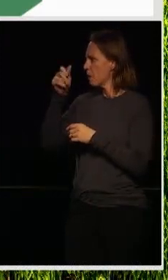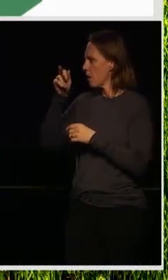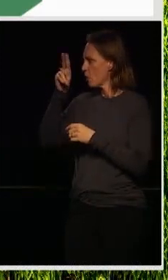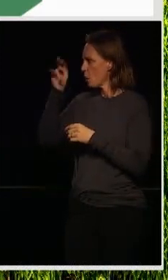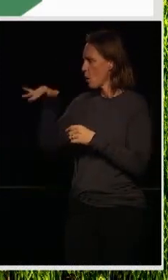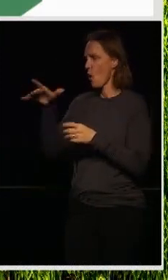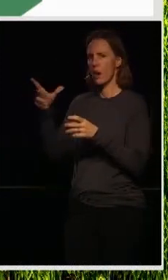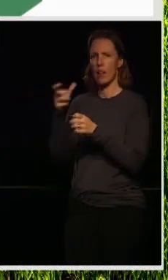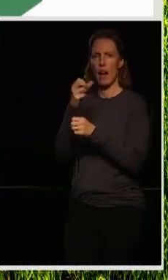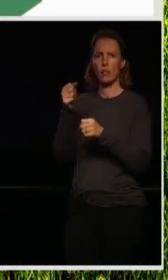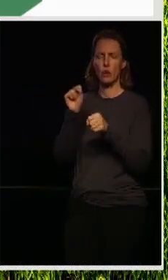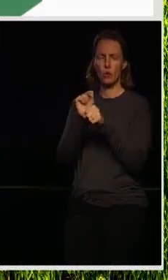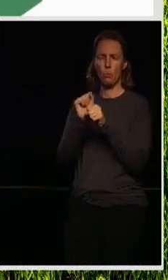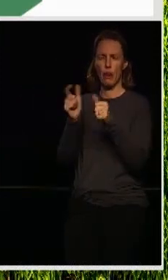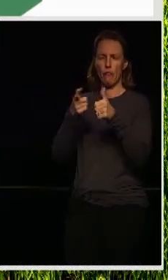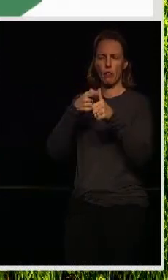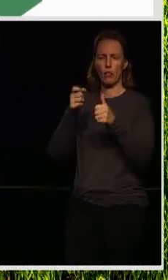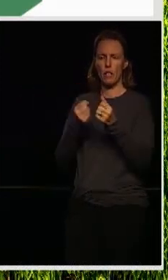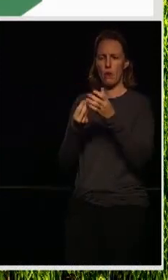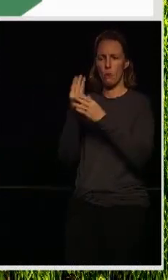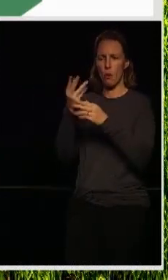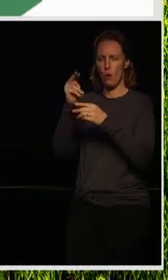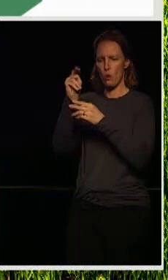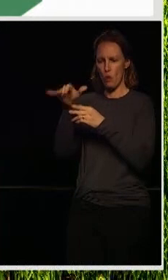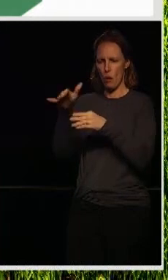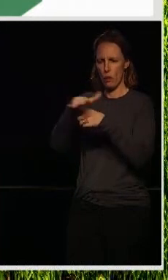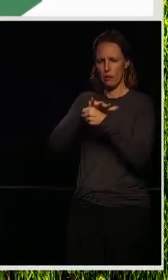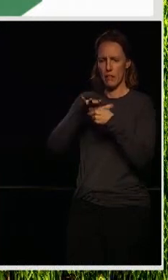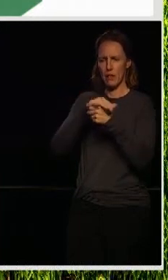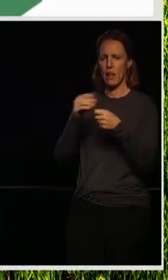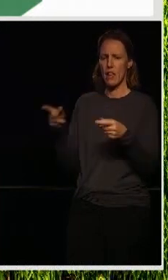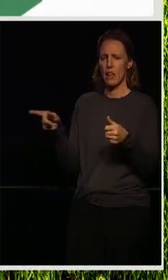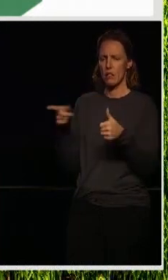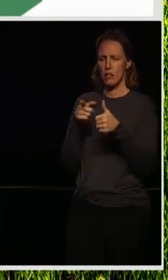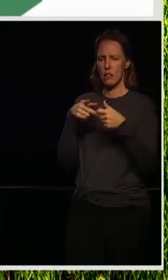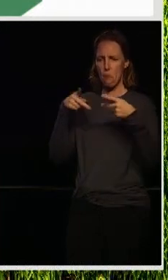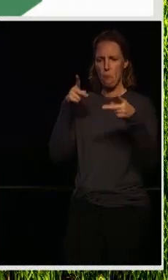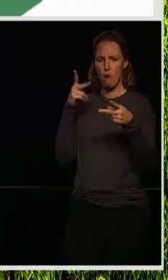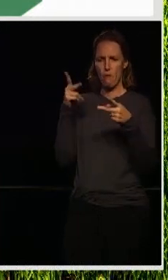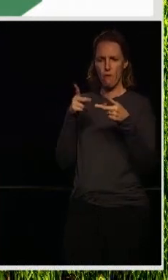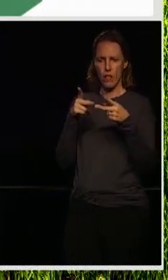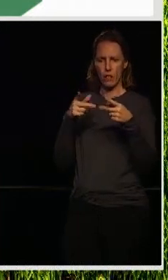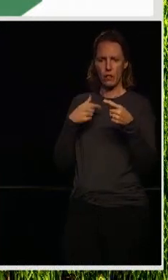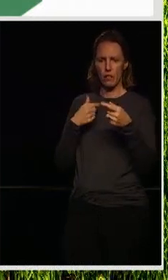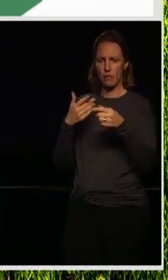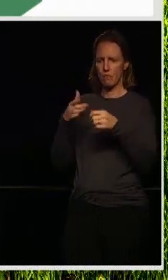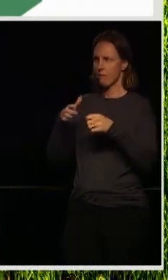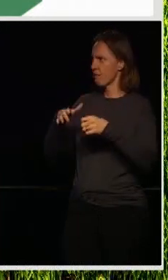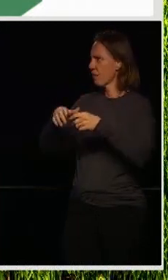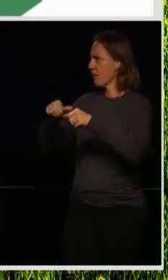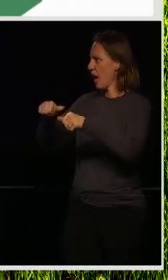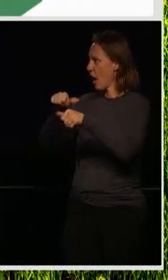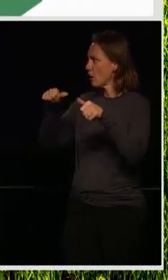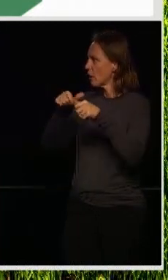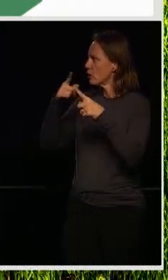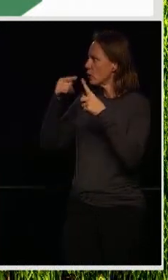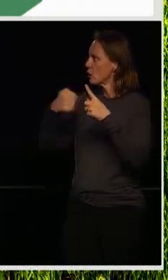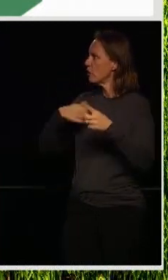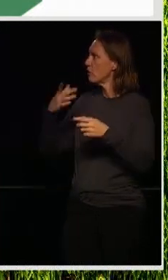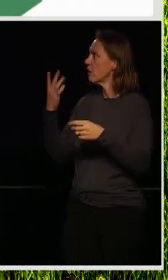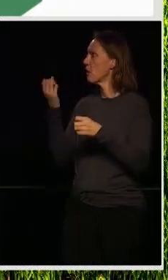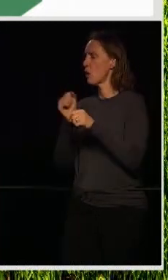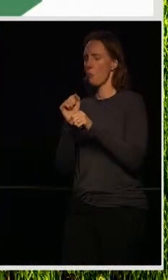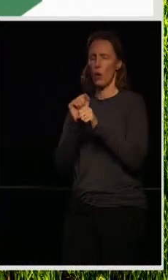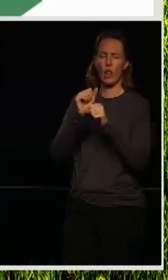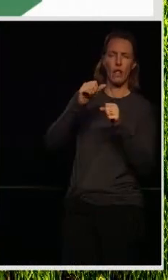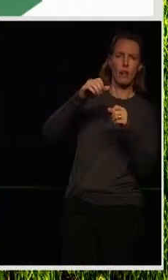to work first in the Grow New York region as the perfect beachhead due to its perfect combination of world-class